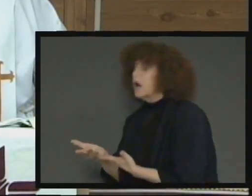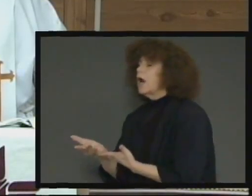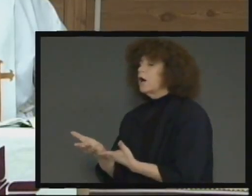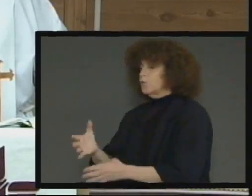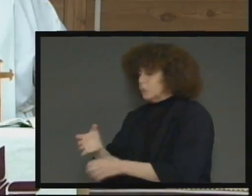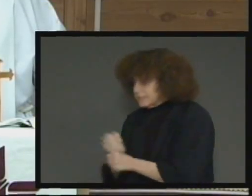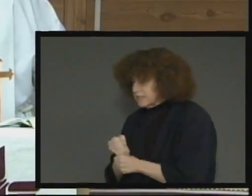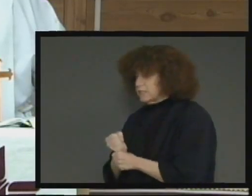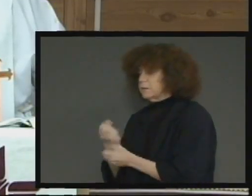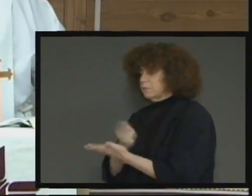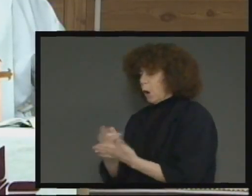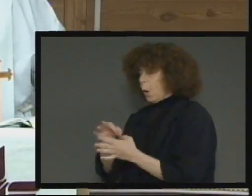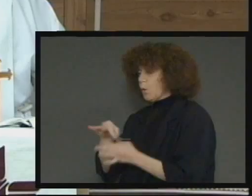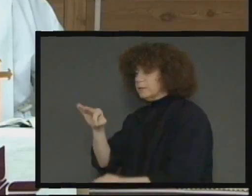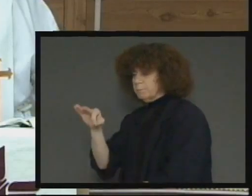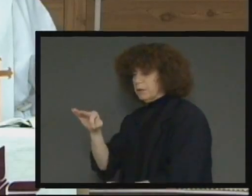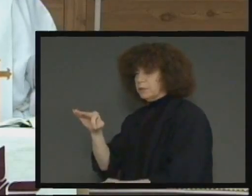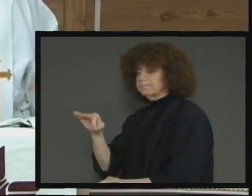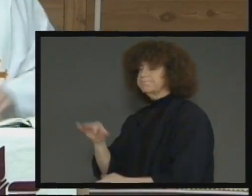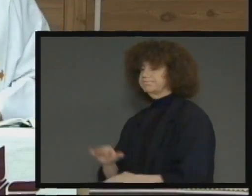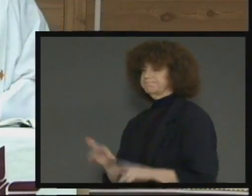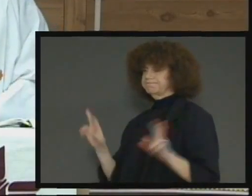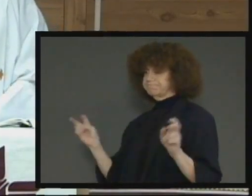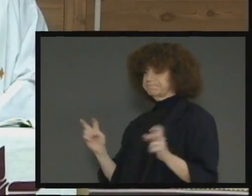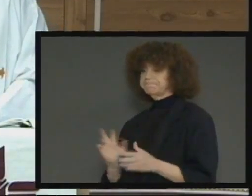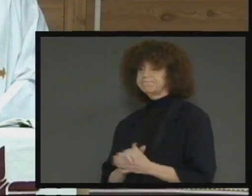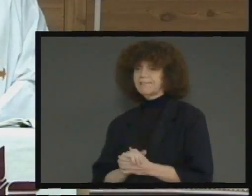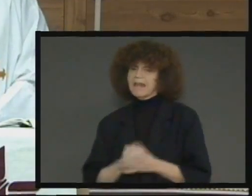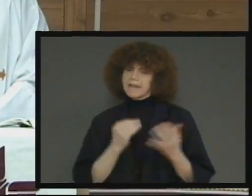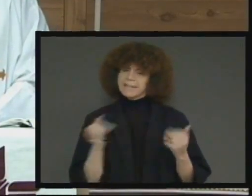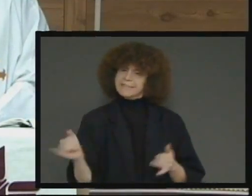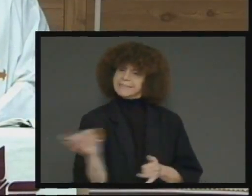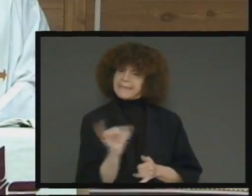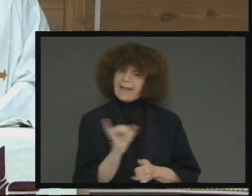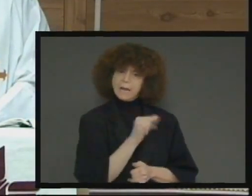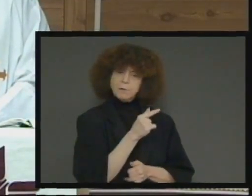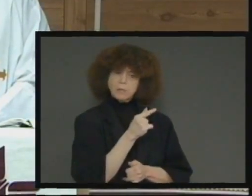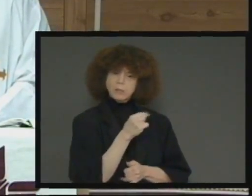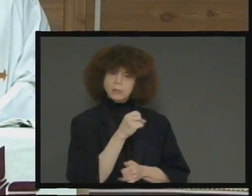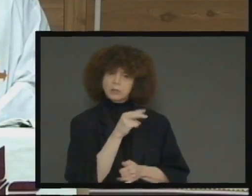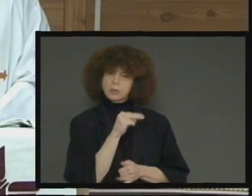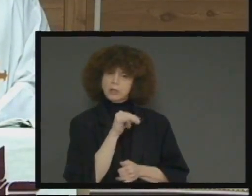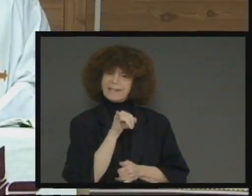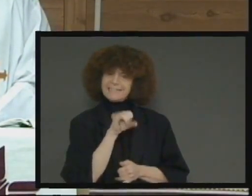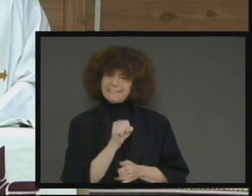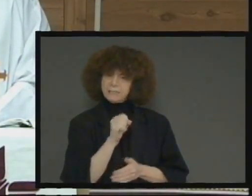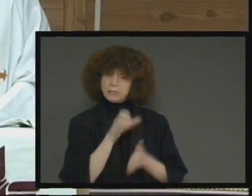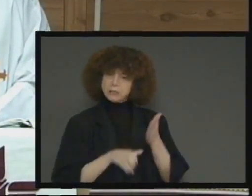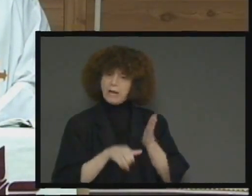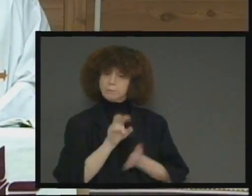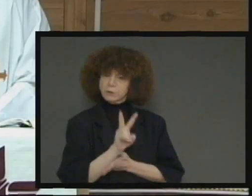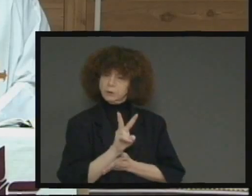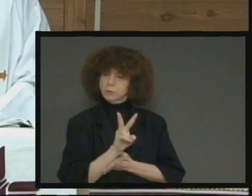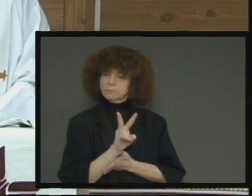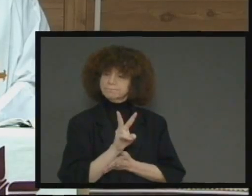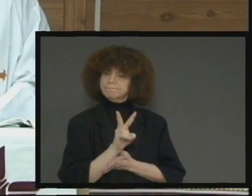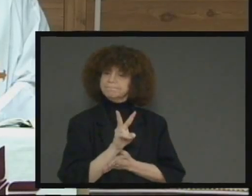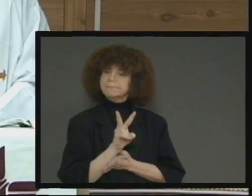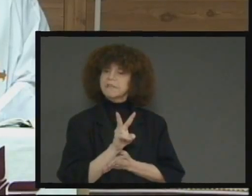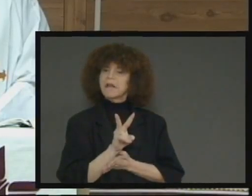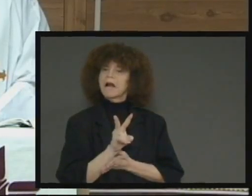Virgin Mary, suffered under Pontius Pilate, was crucified, died, and was buried. He descended into hell. The third day he